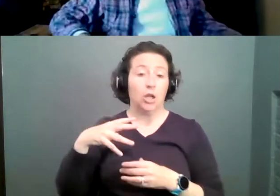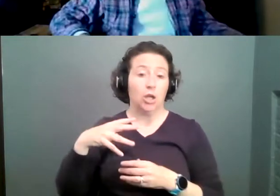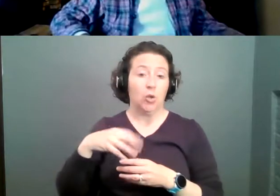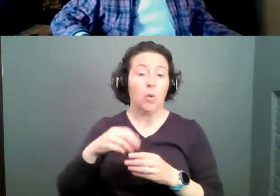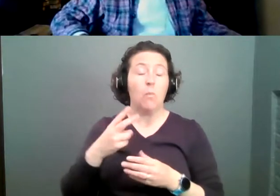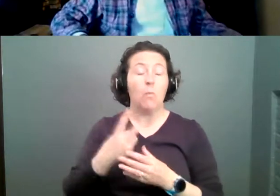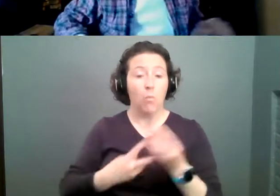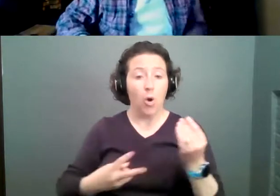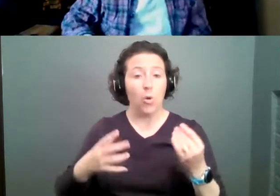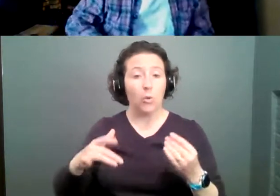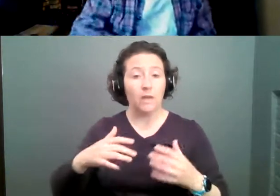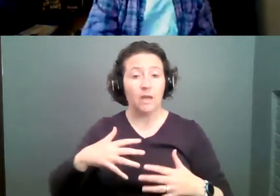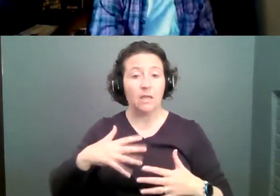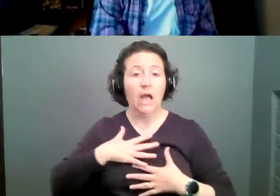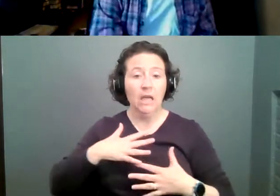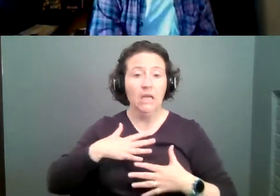anaphylaxis